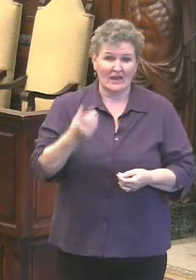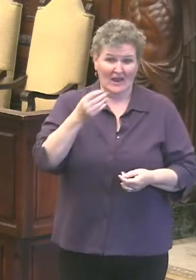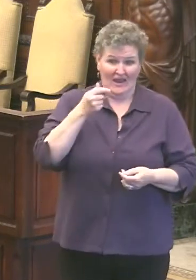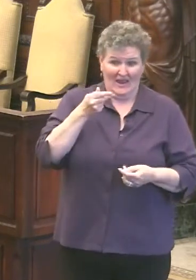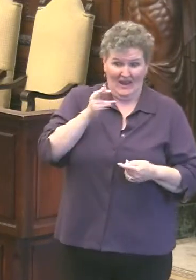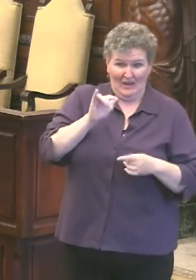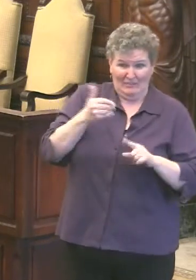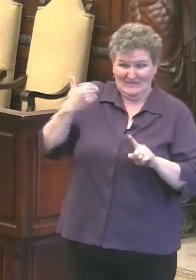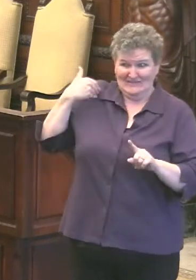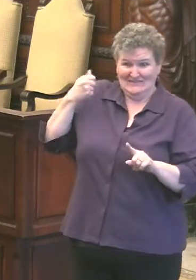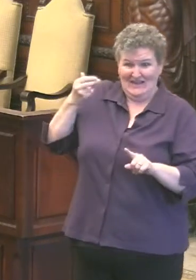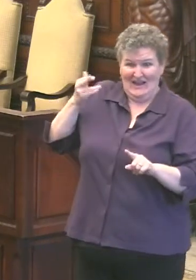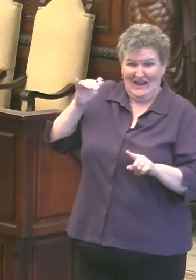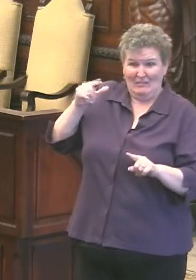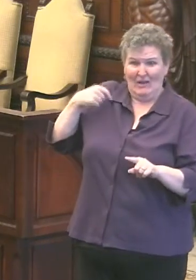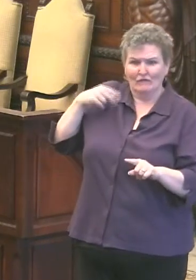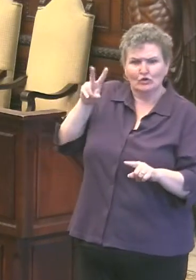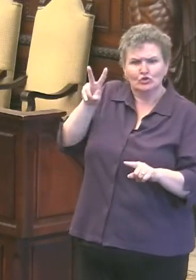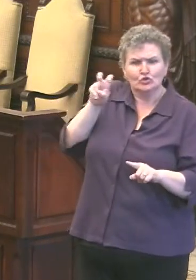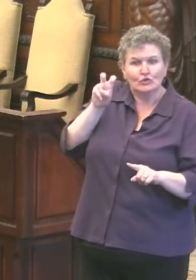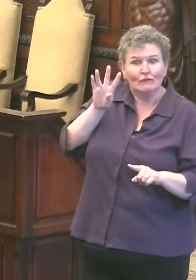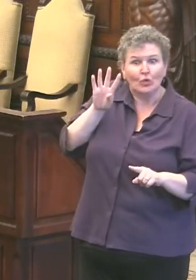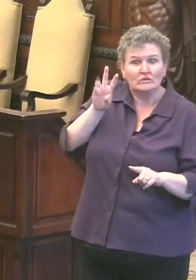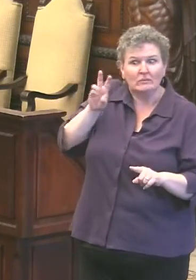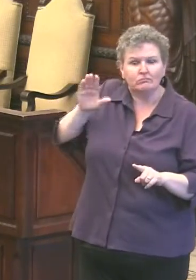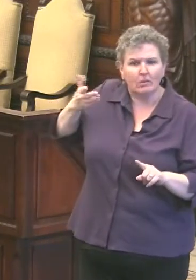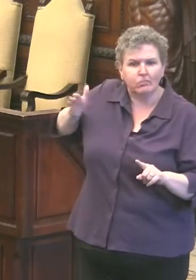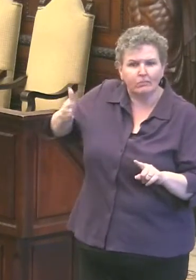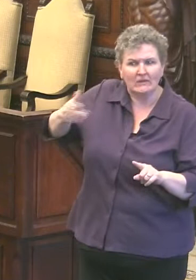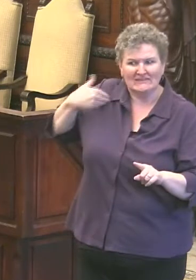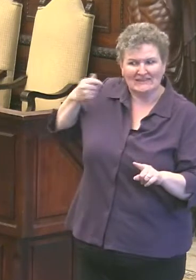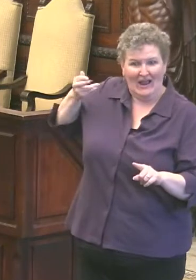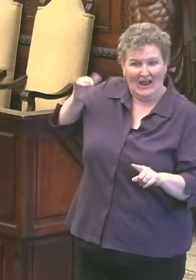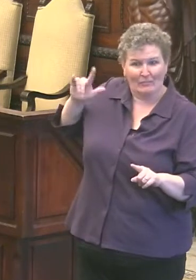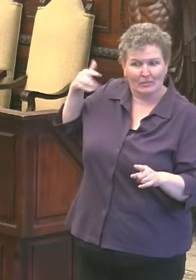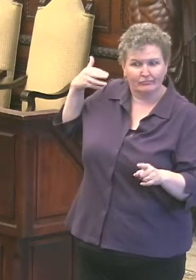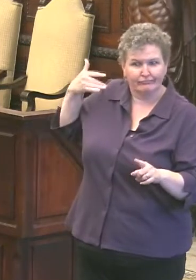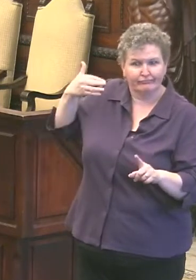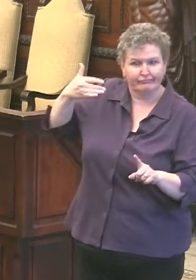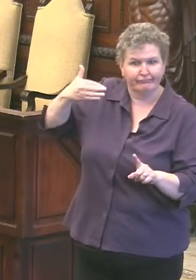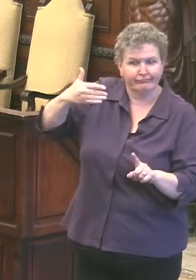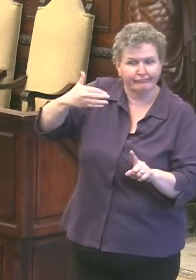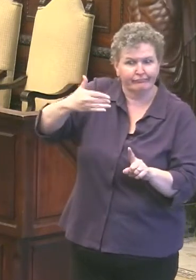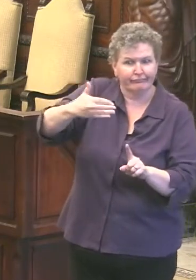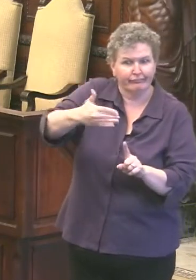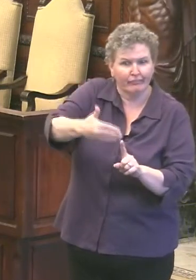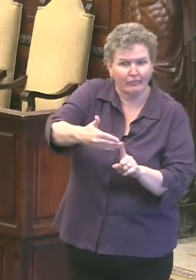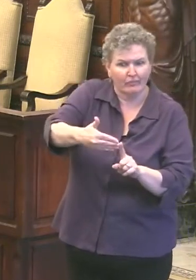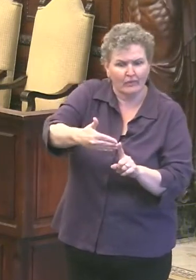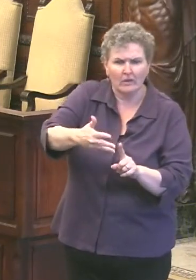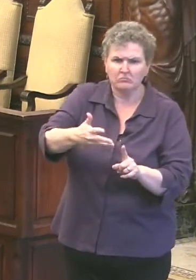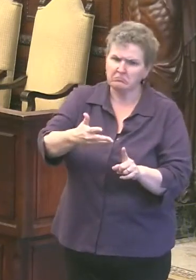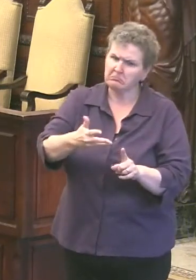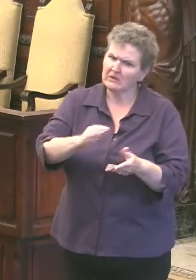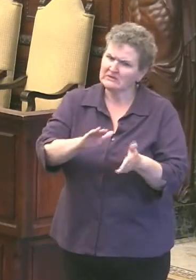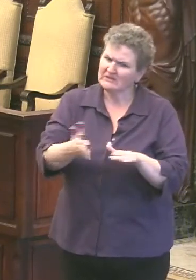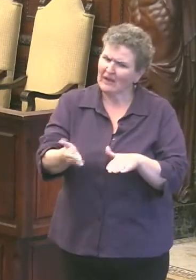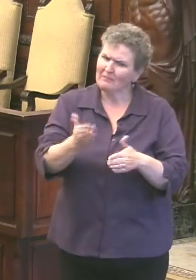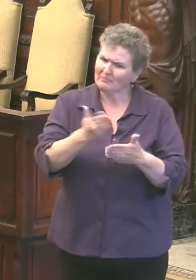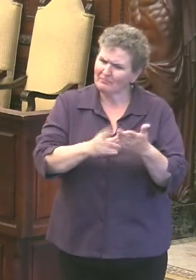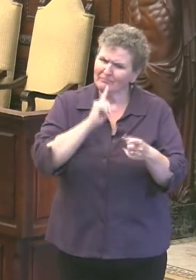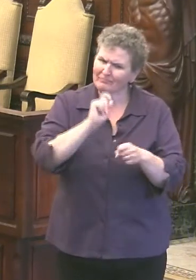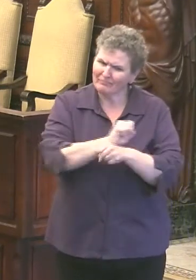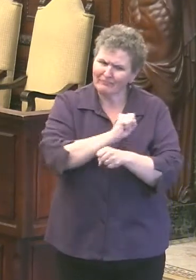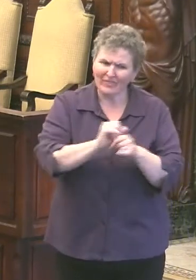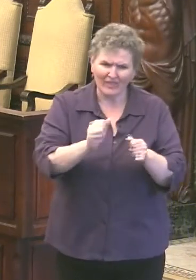had 246 deaths. So no death is acceptable. Every death is a tragedy. The fact that we're getting closer to zero is a